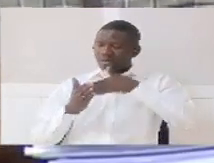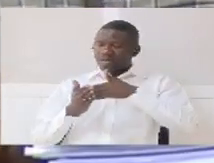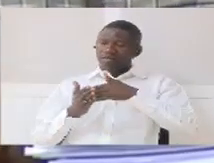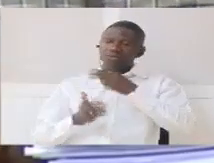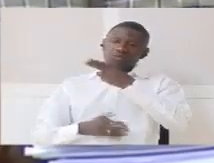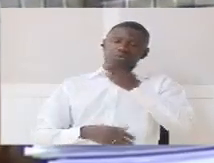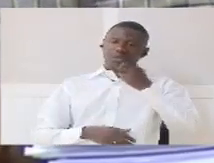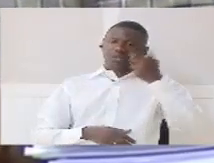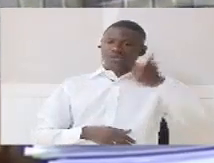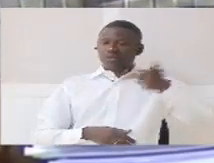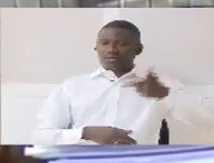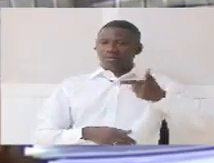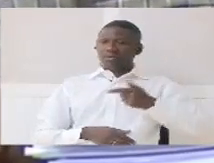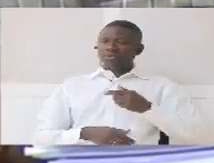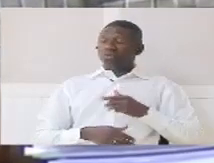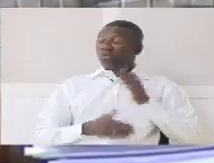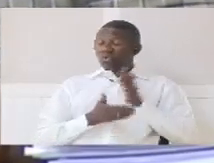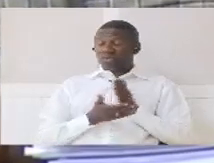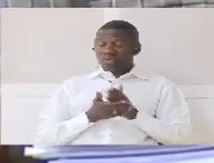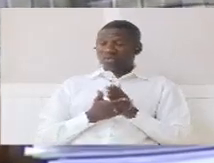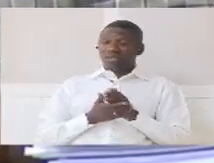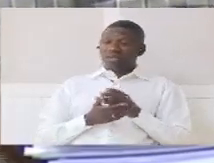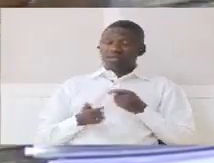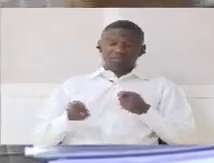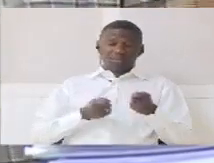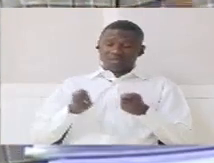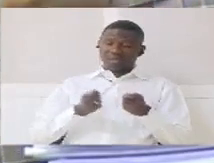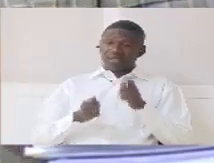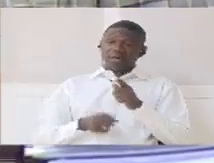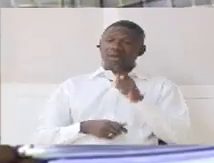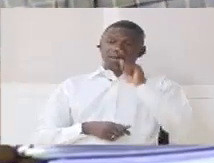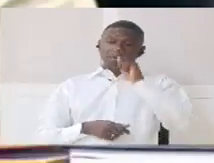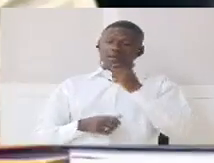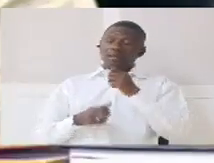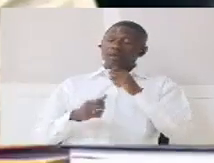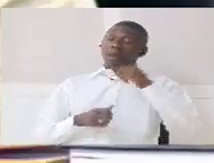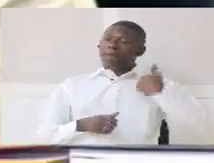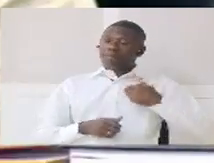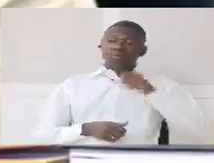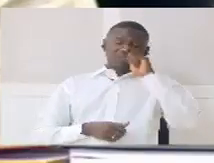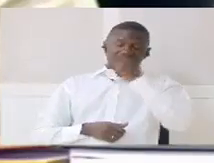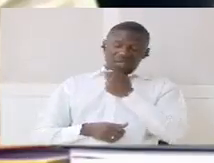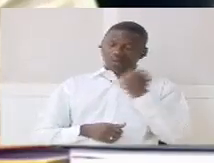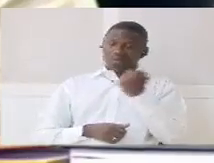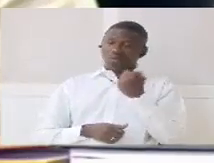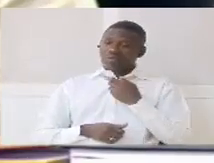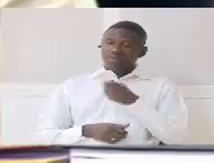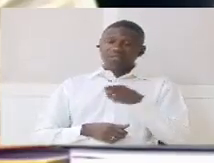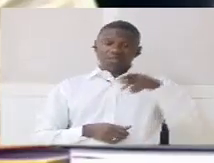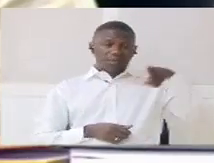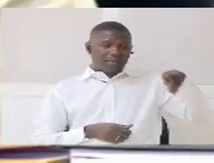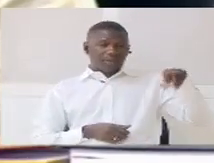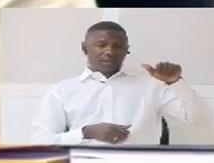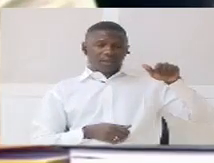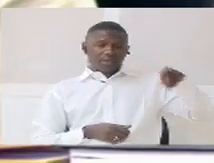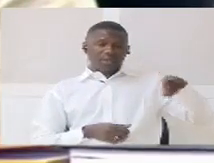management that prisoners will continue to die because of this pap. Kabo 1994. True or false? Kabo 1994